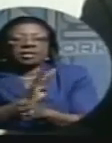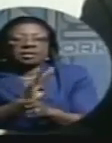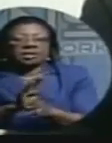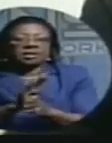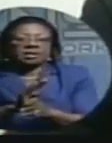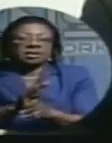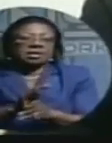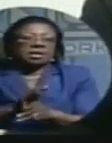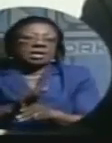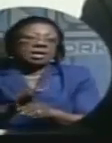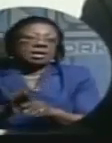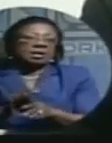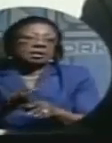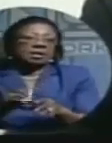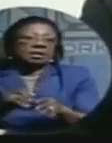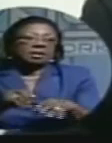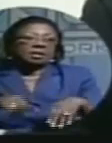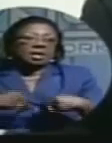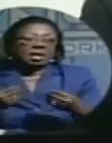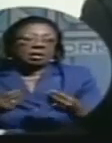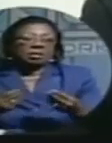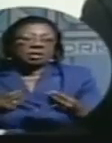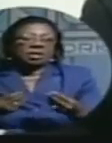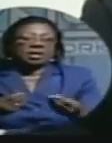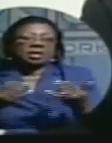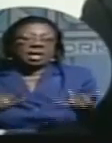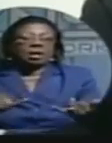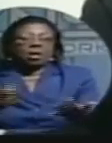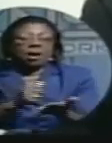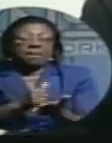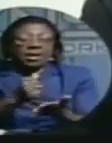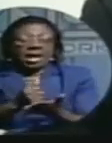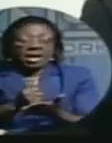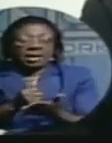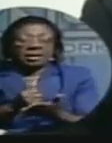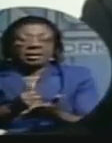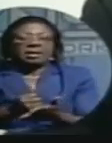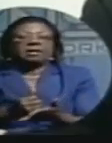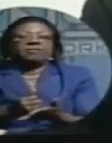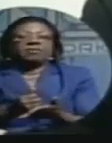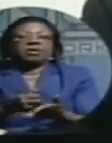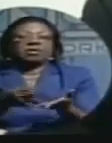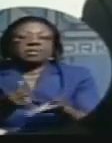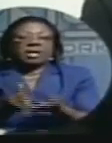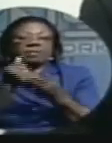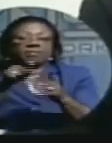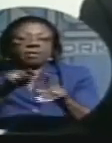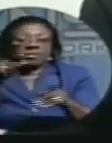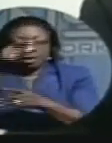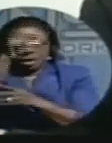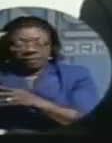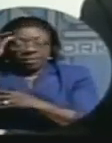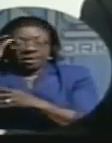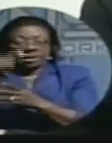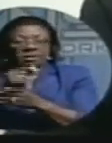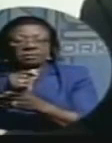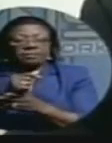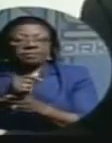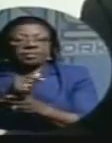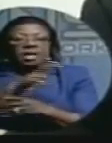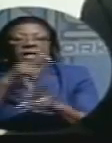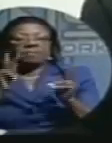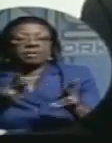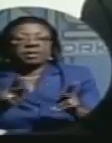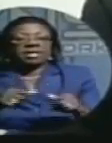be clear that it actually applies to them still, and it does, because there is some relief for people who have gone out of business. And